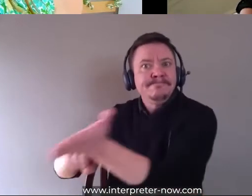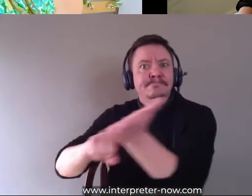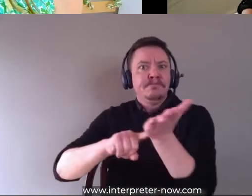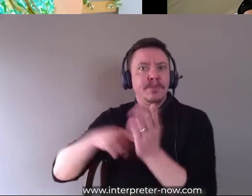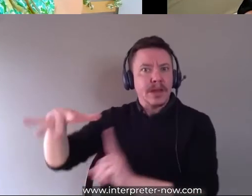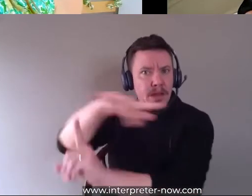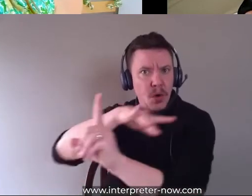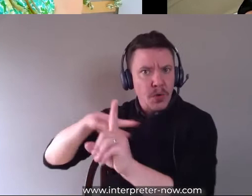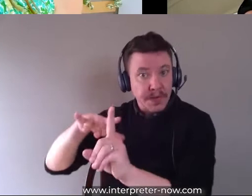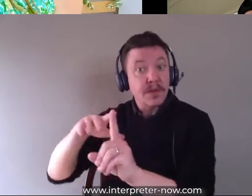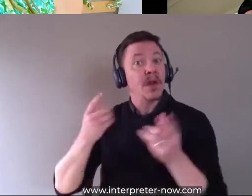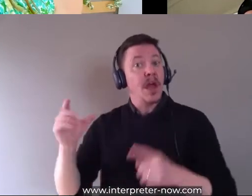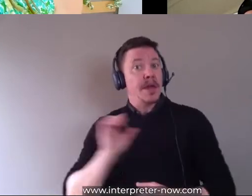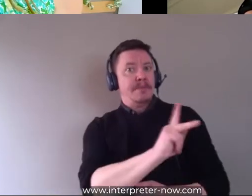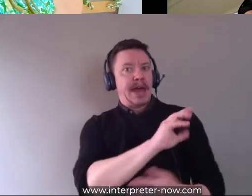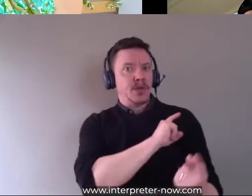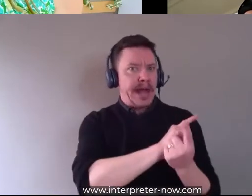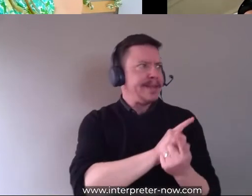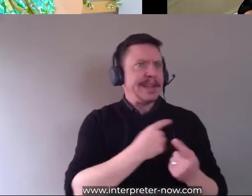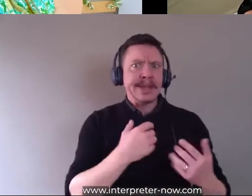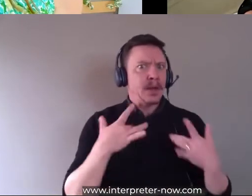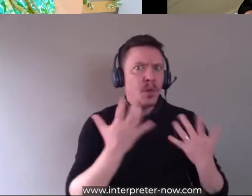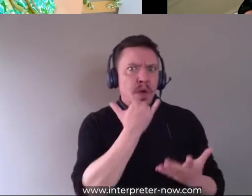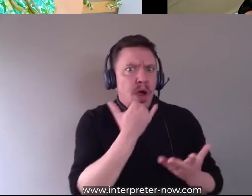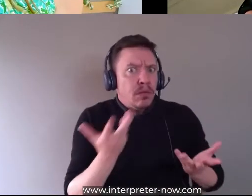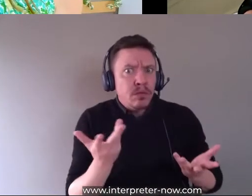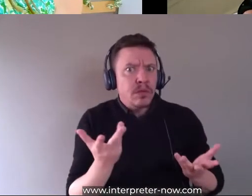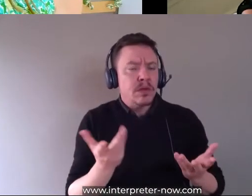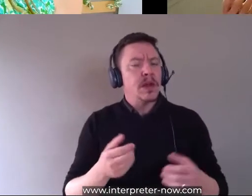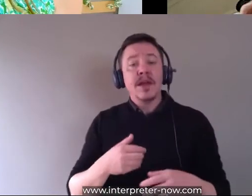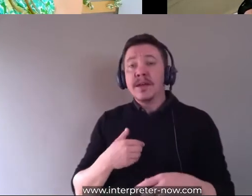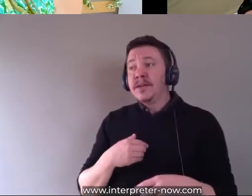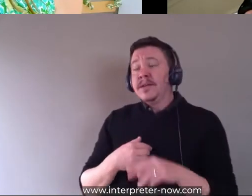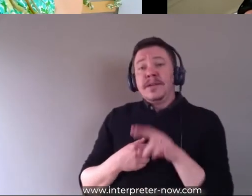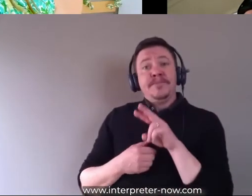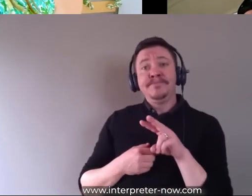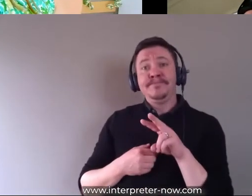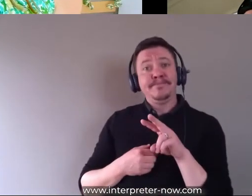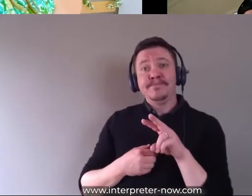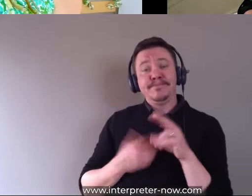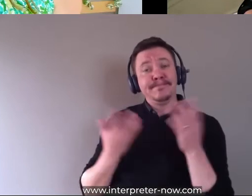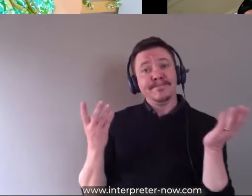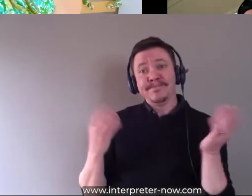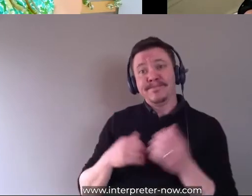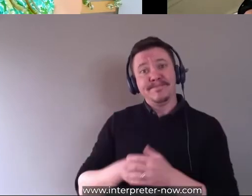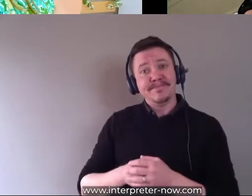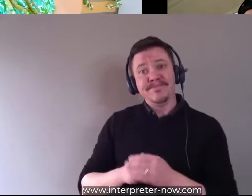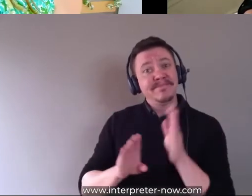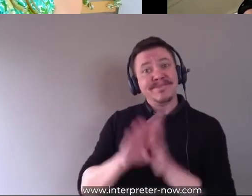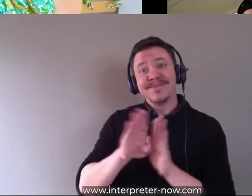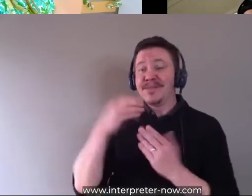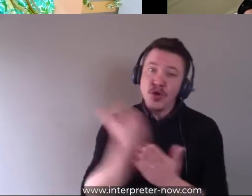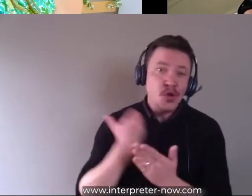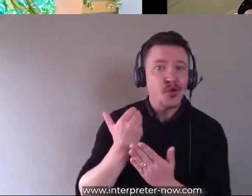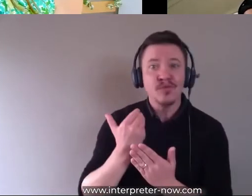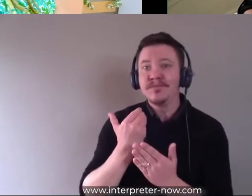so when I came back to him and said, what gives, man? He just looked at me and he was like, let's go build a new one. Let's go and